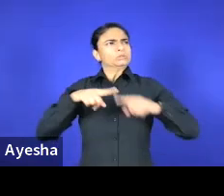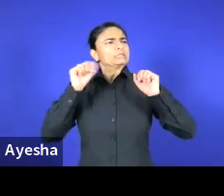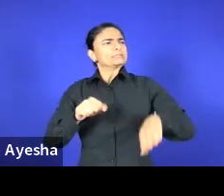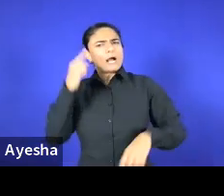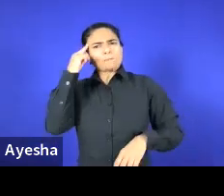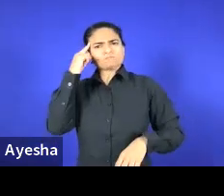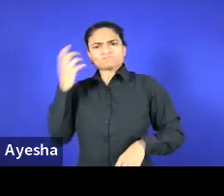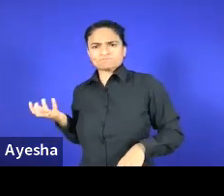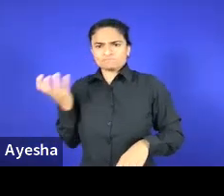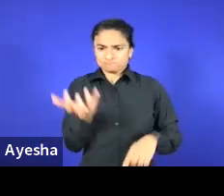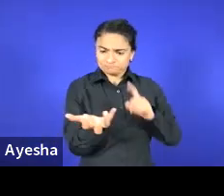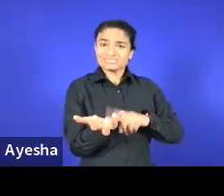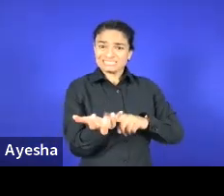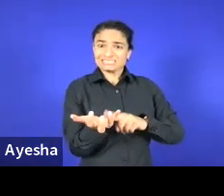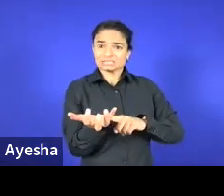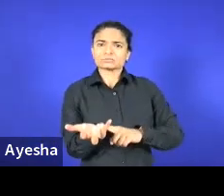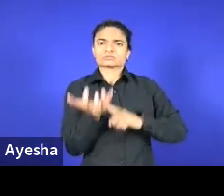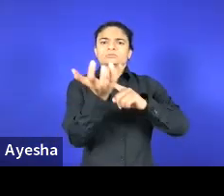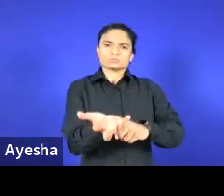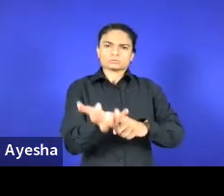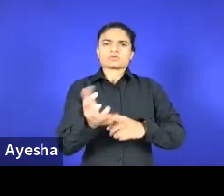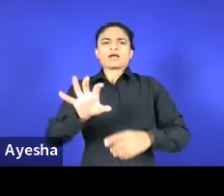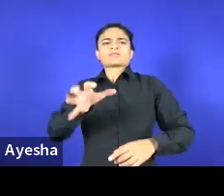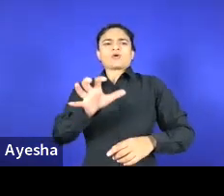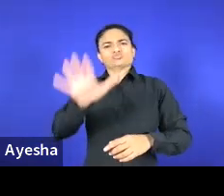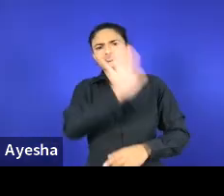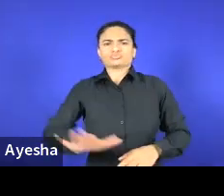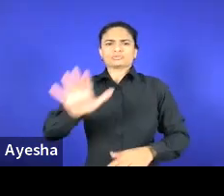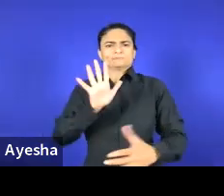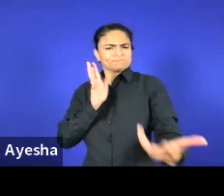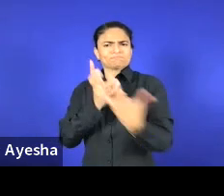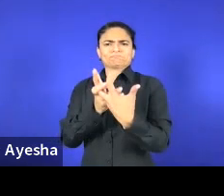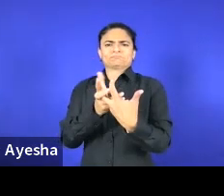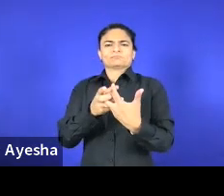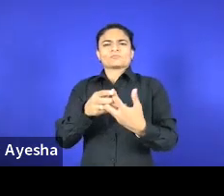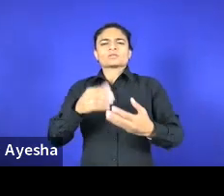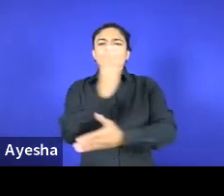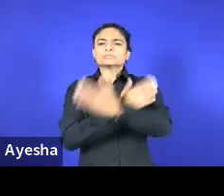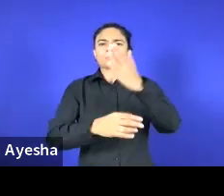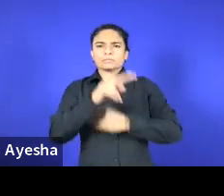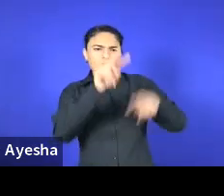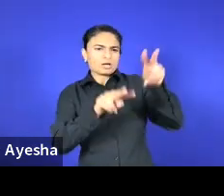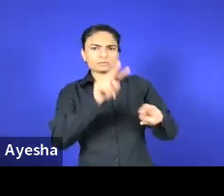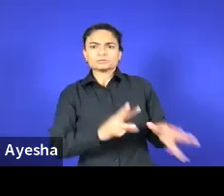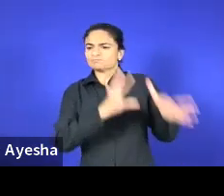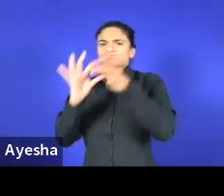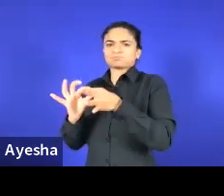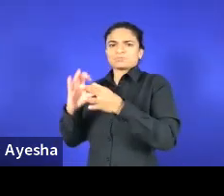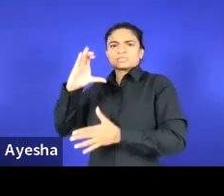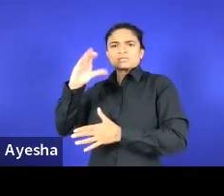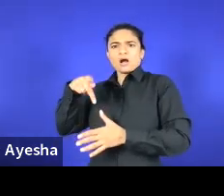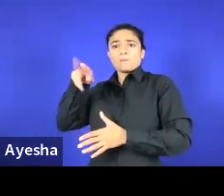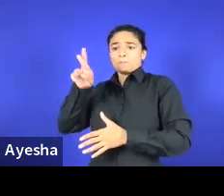in different countries, is the importance to do all this work in consultation with organizations of persons with